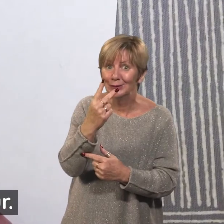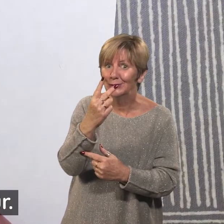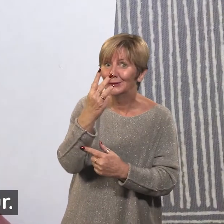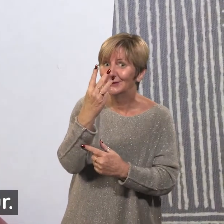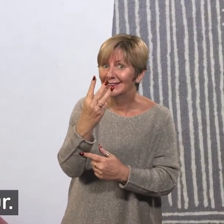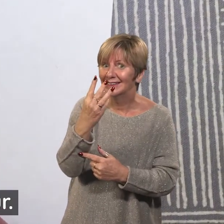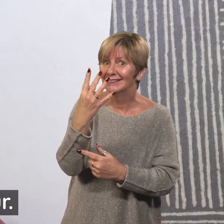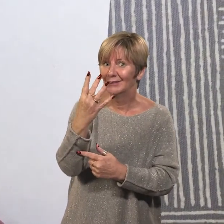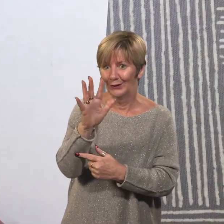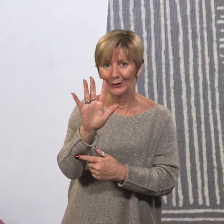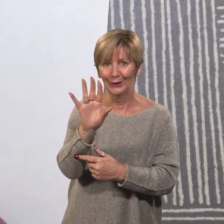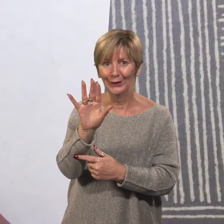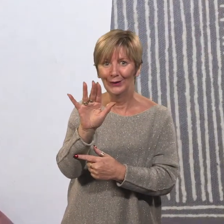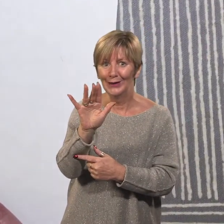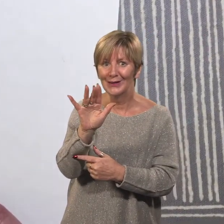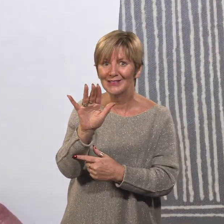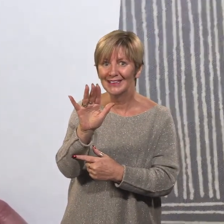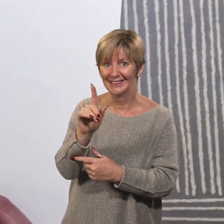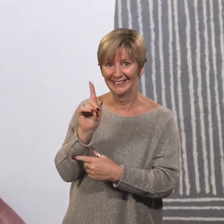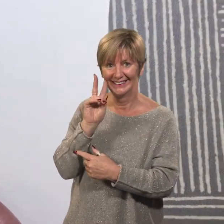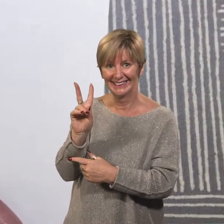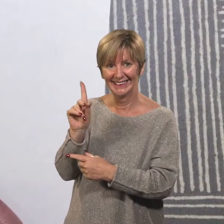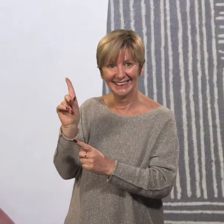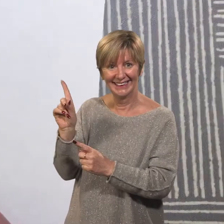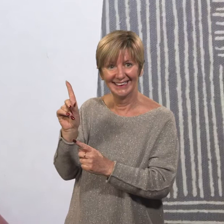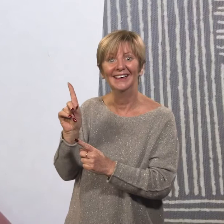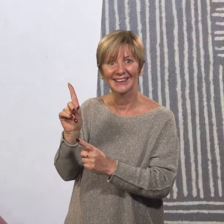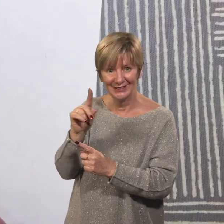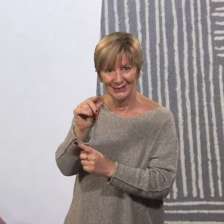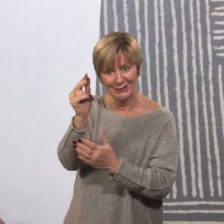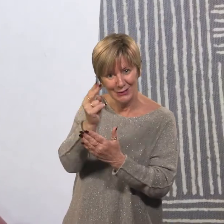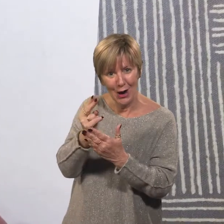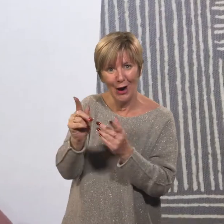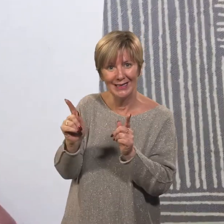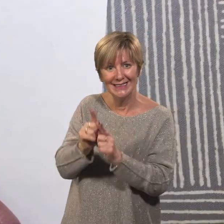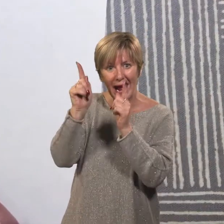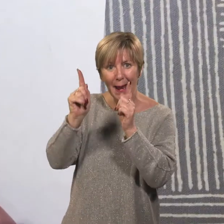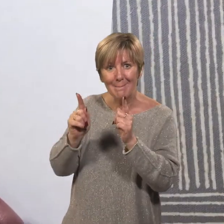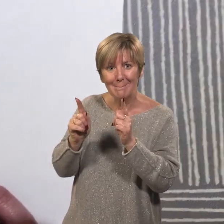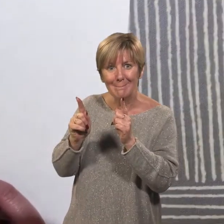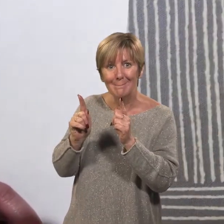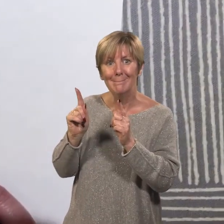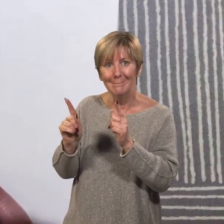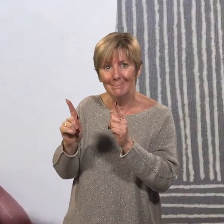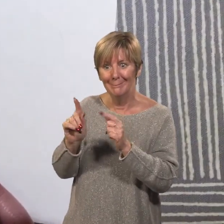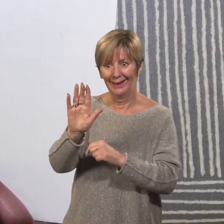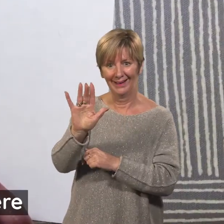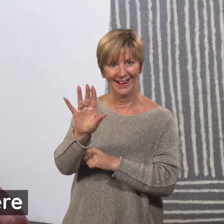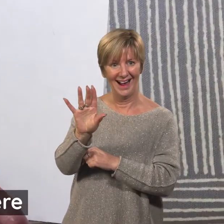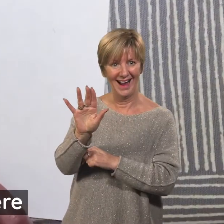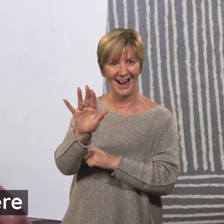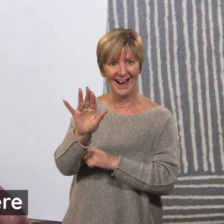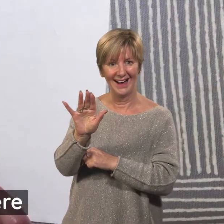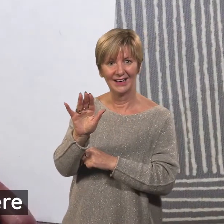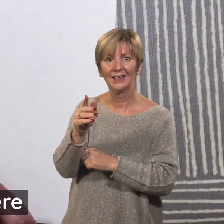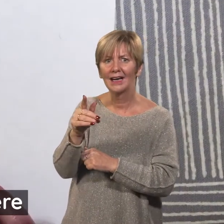3, 4. There we are. So there's his 4 fingers and his thumb. And